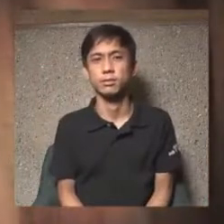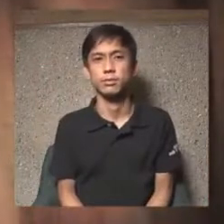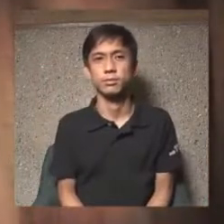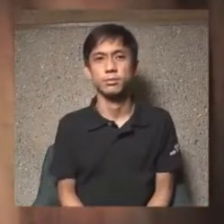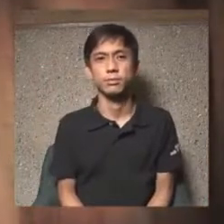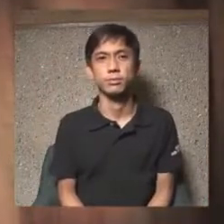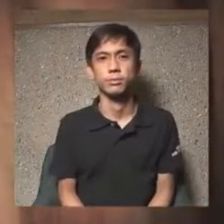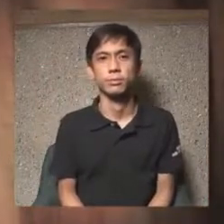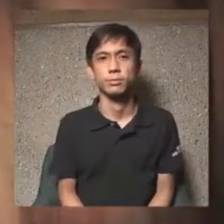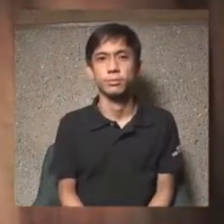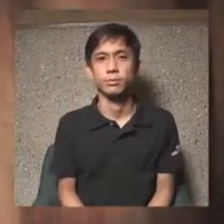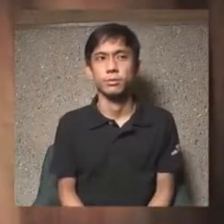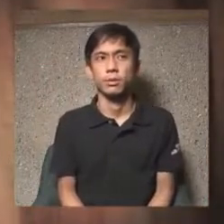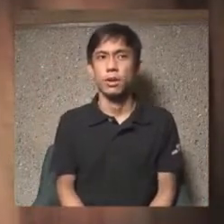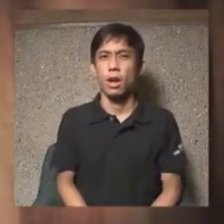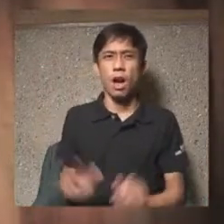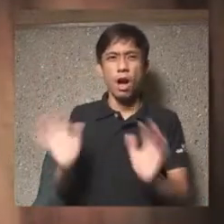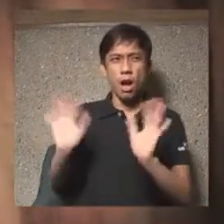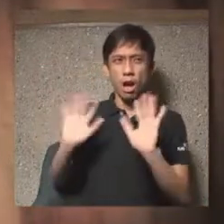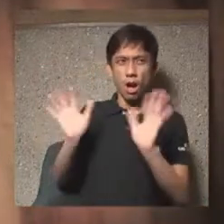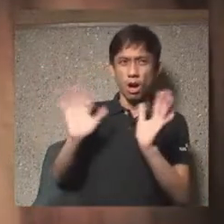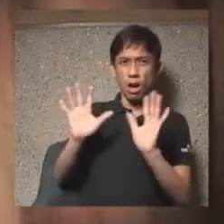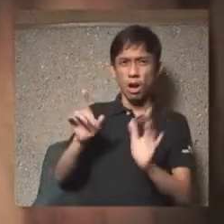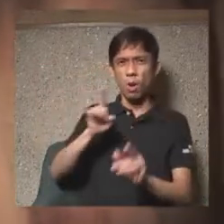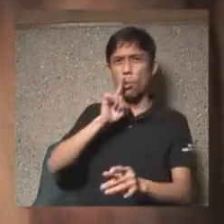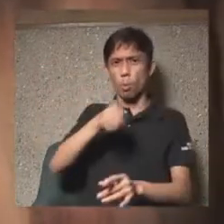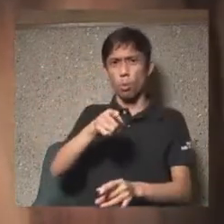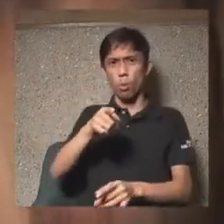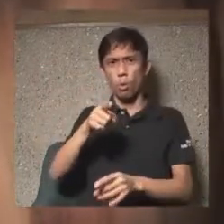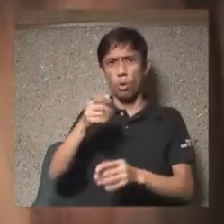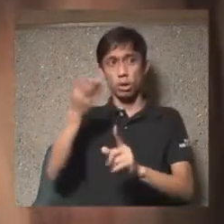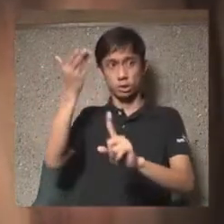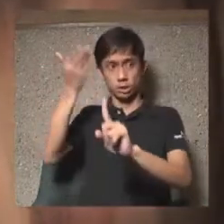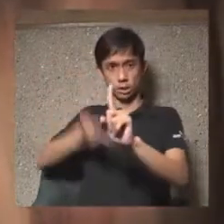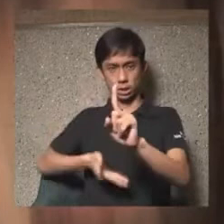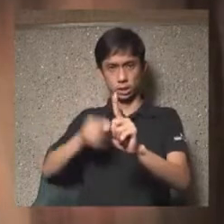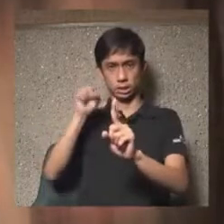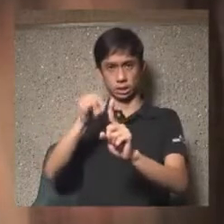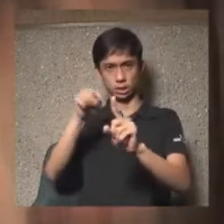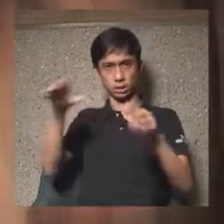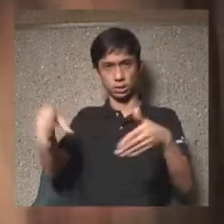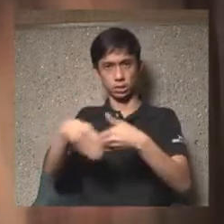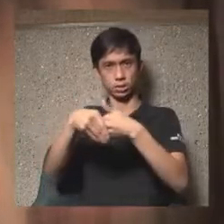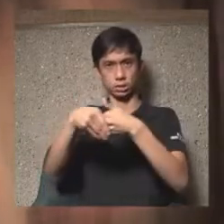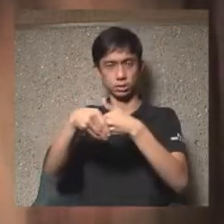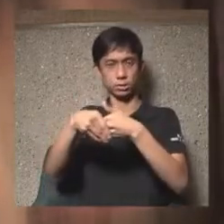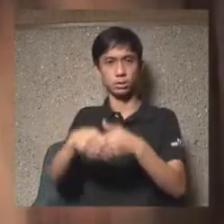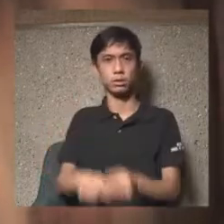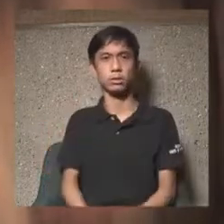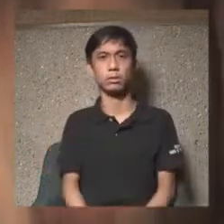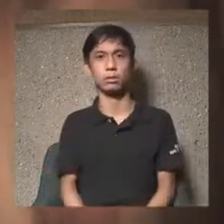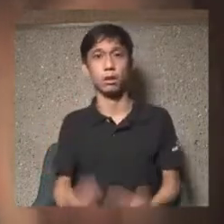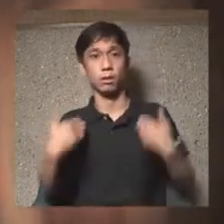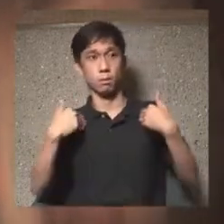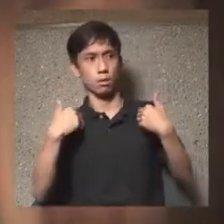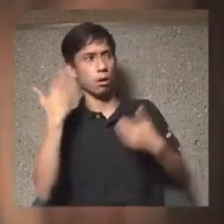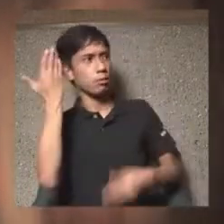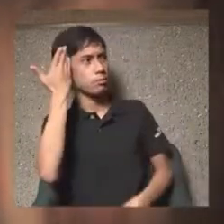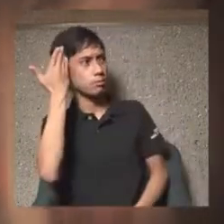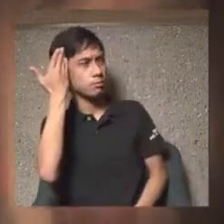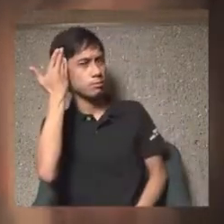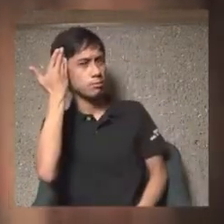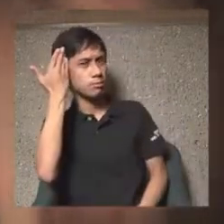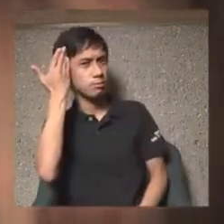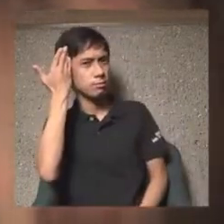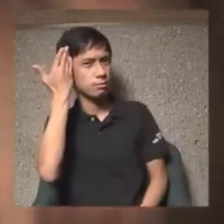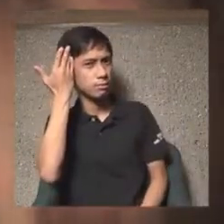there was deception. Ooh, so true until this time. The swindler was